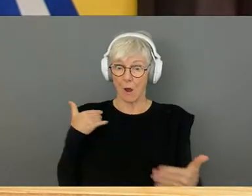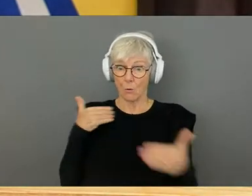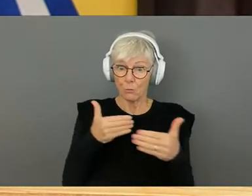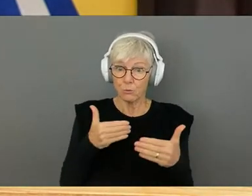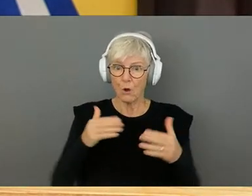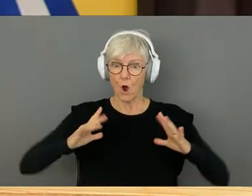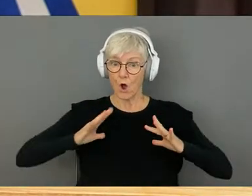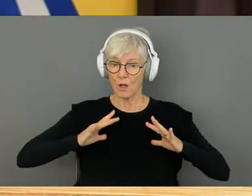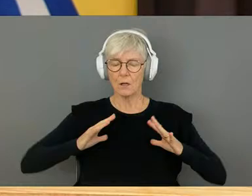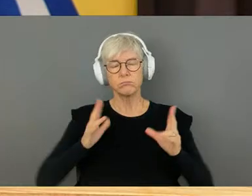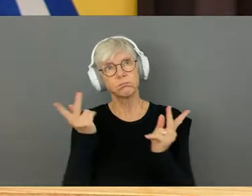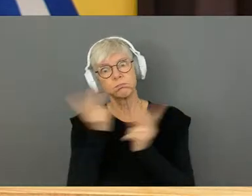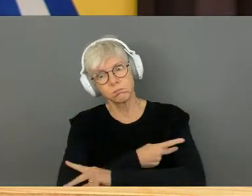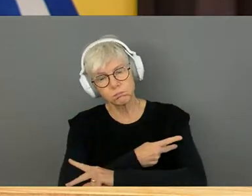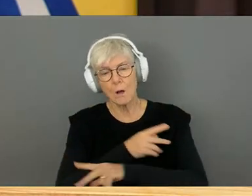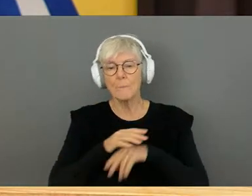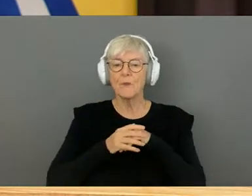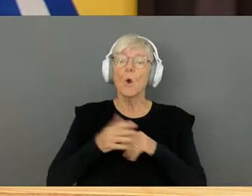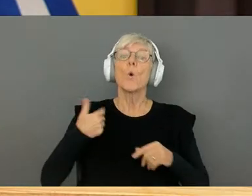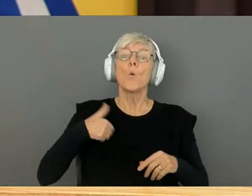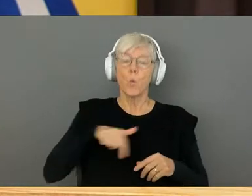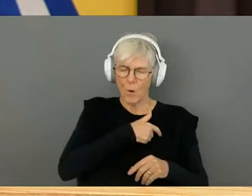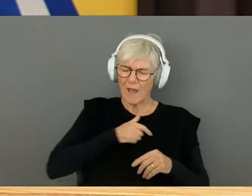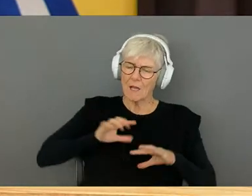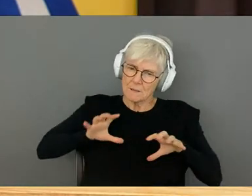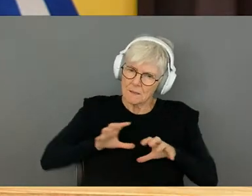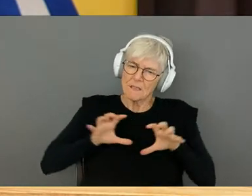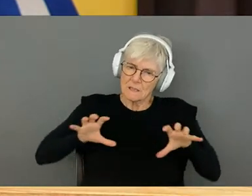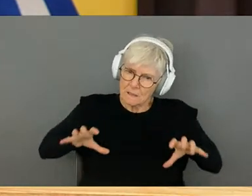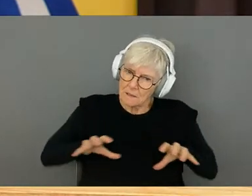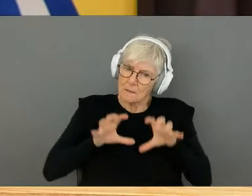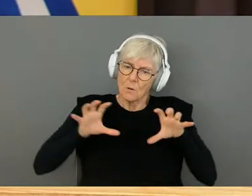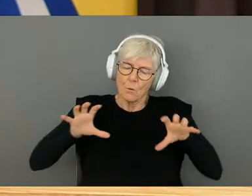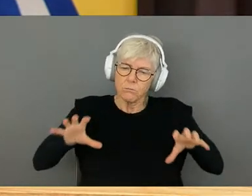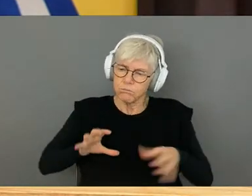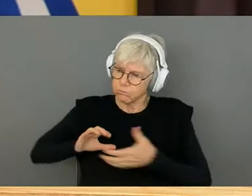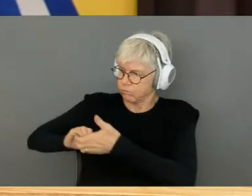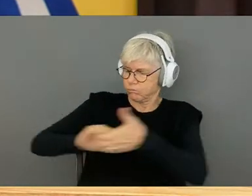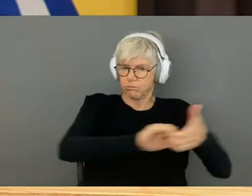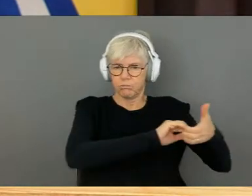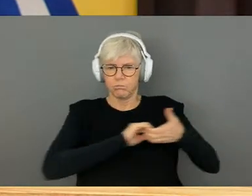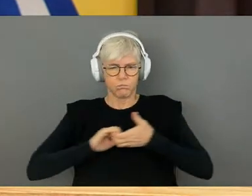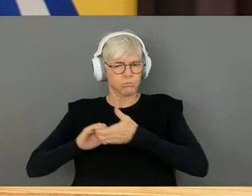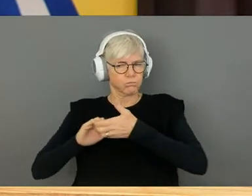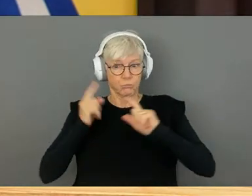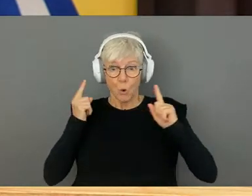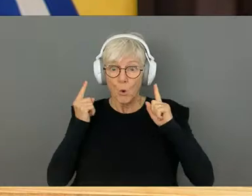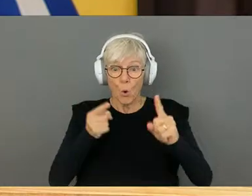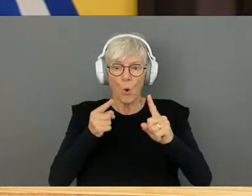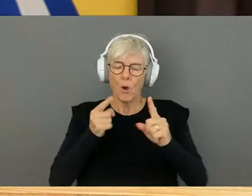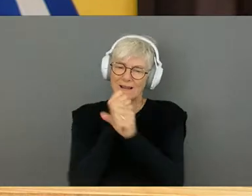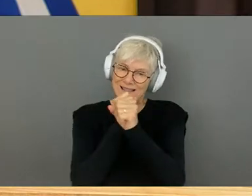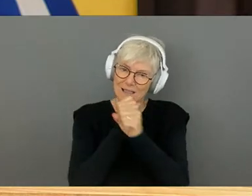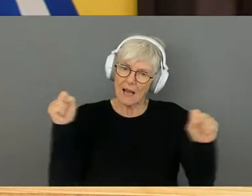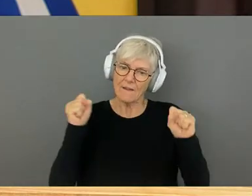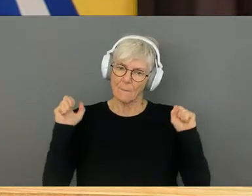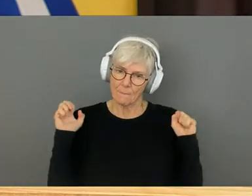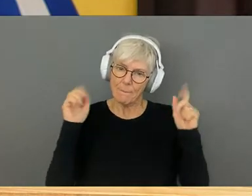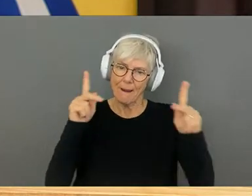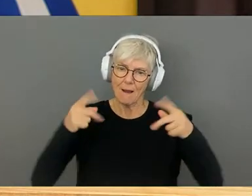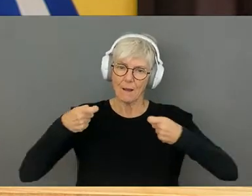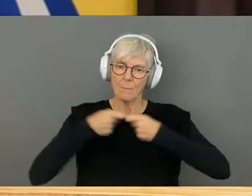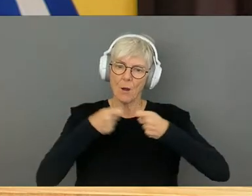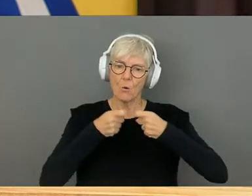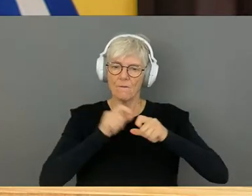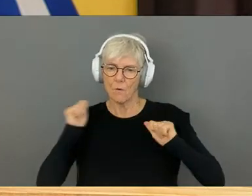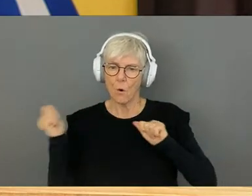you that everyone involved in this response is working together towards the same goal, which is safely restoring power for all of our customers